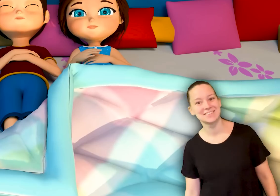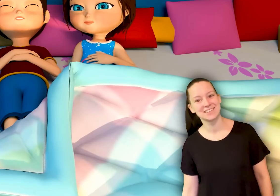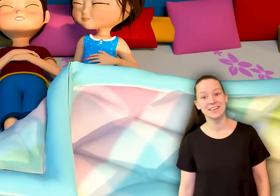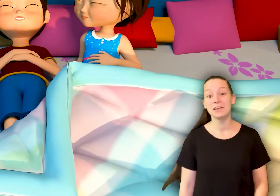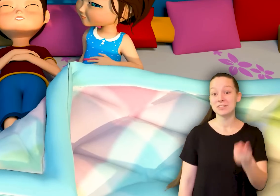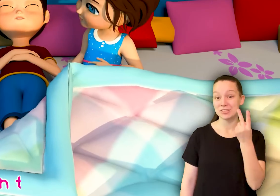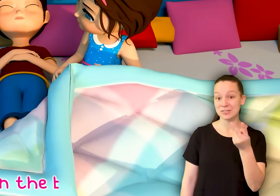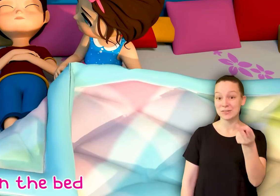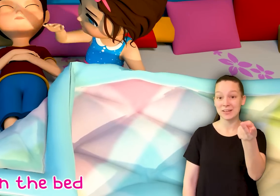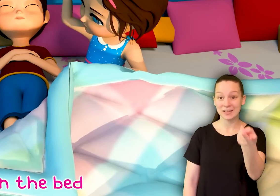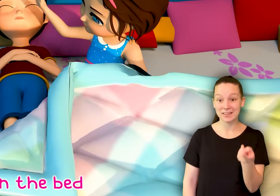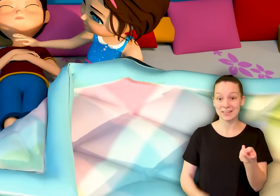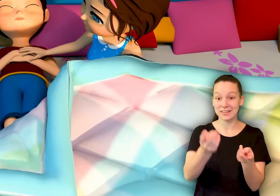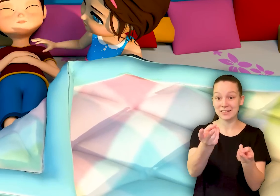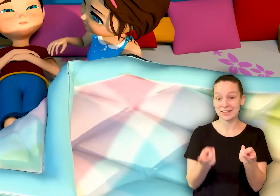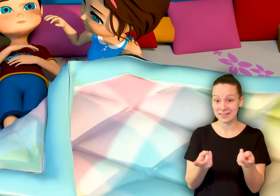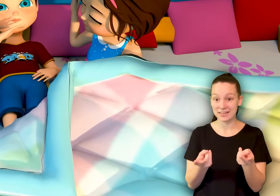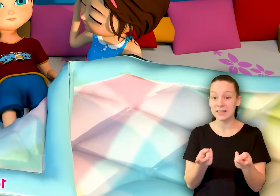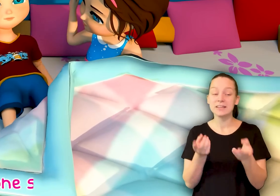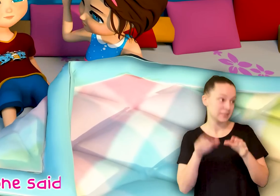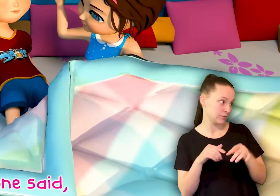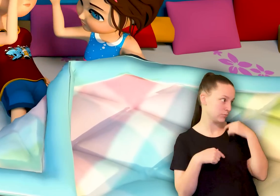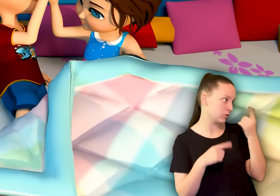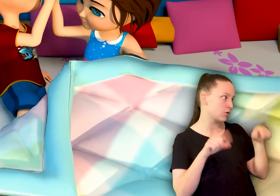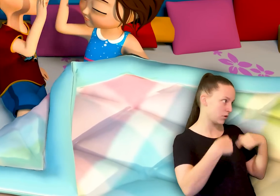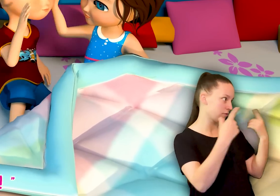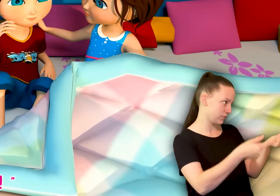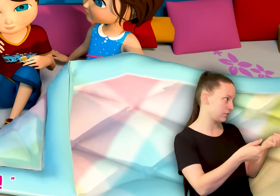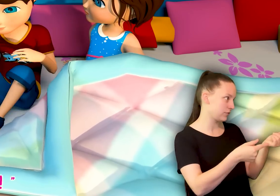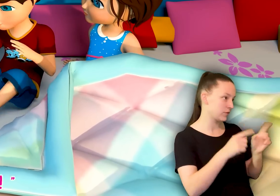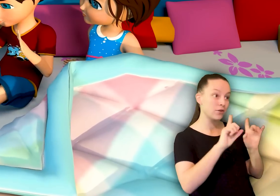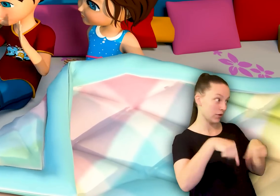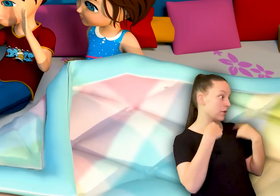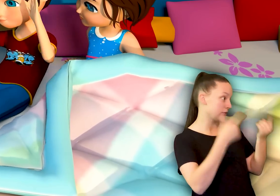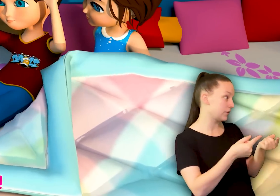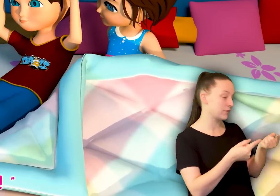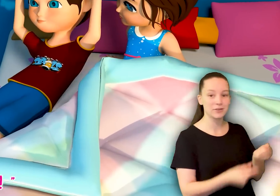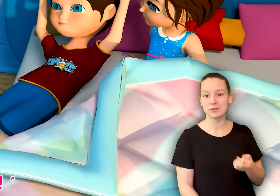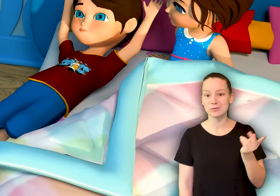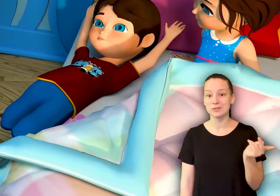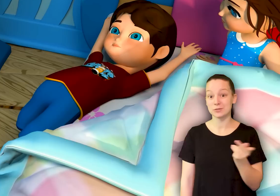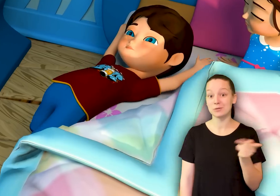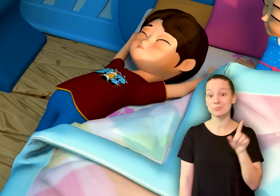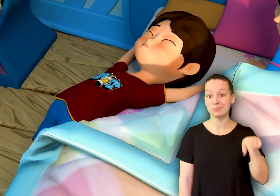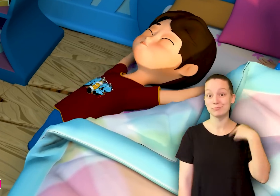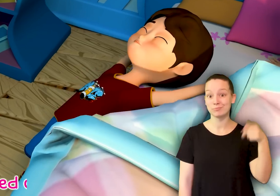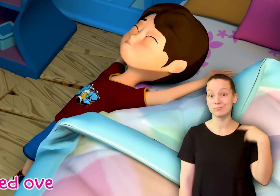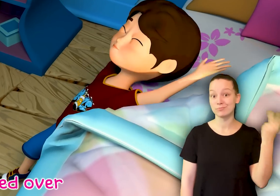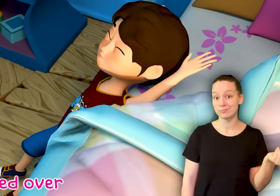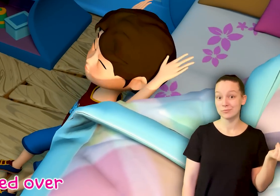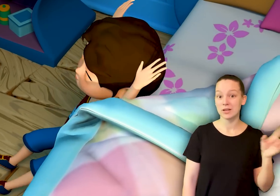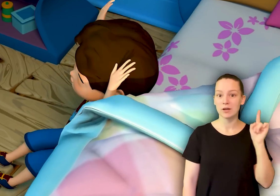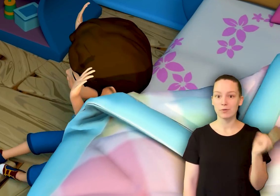out there were two in the bed and the little one said roll over roll over so they